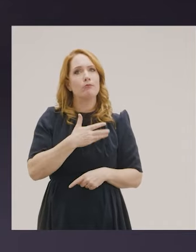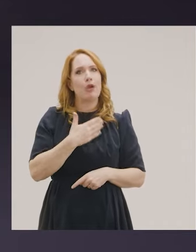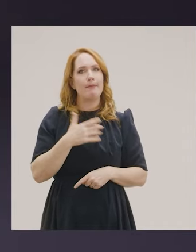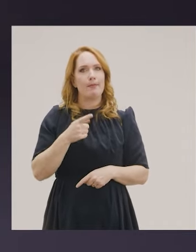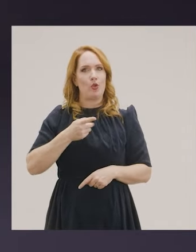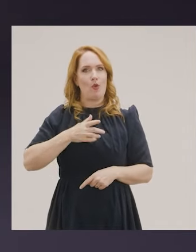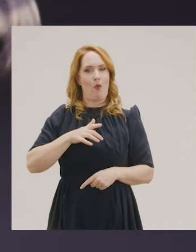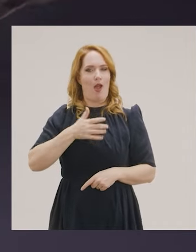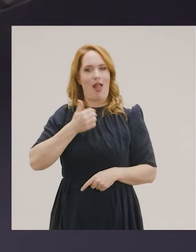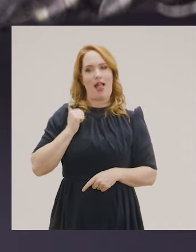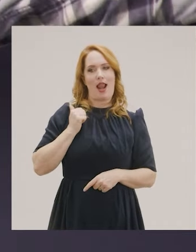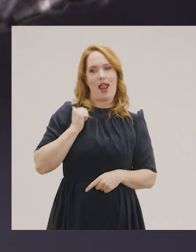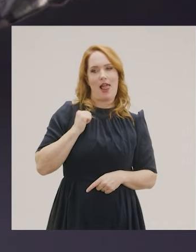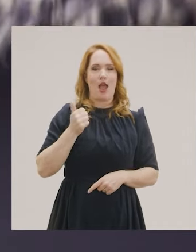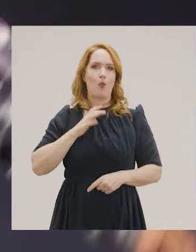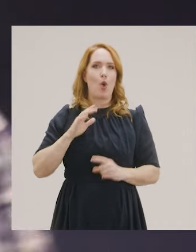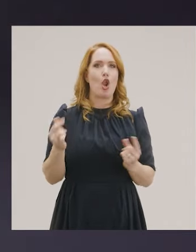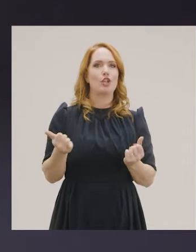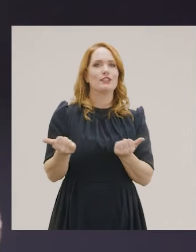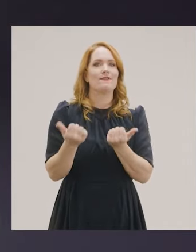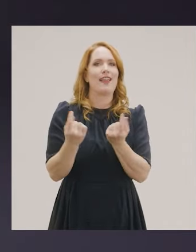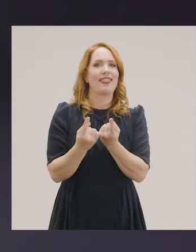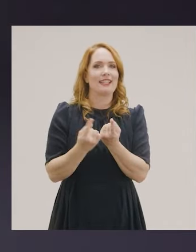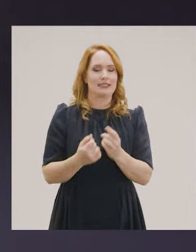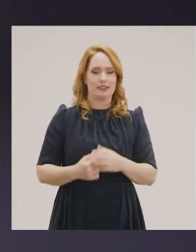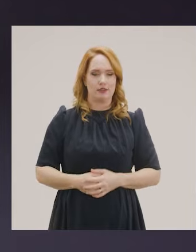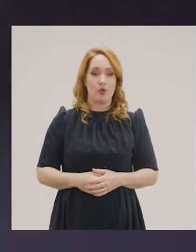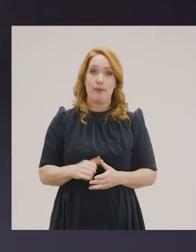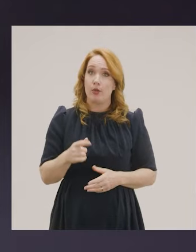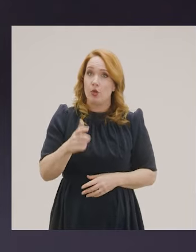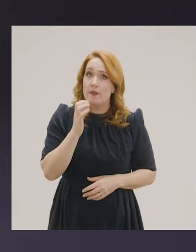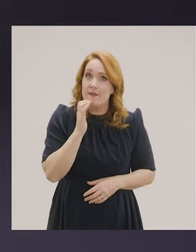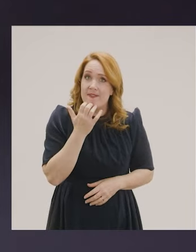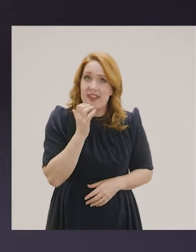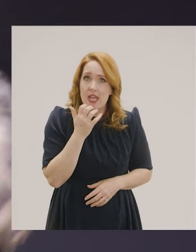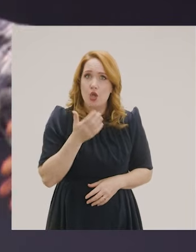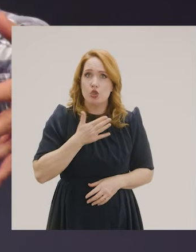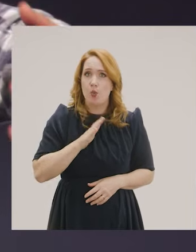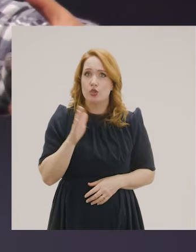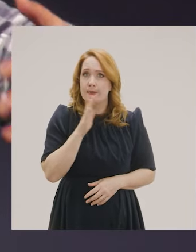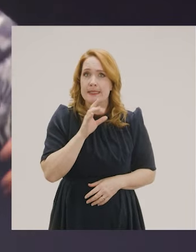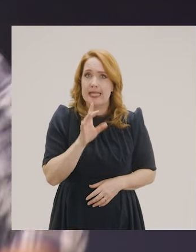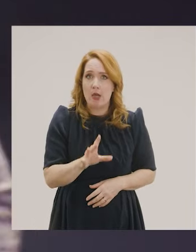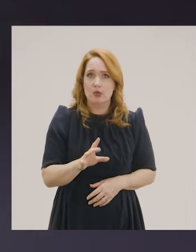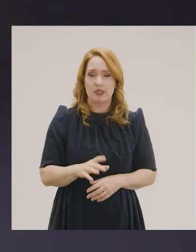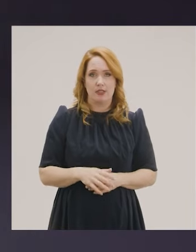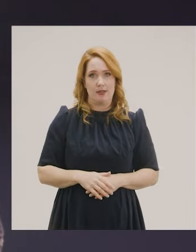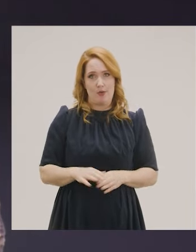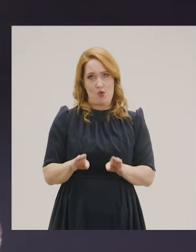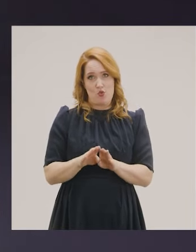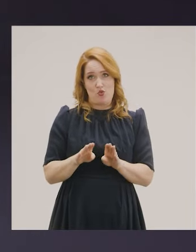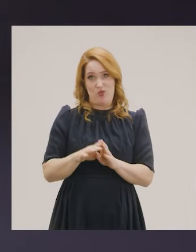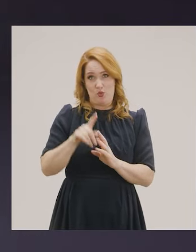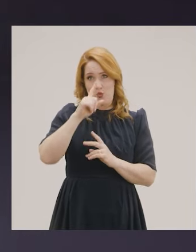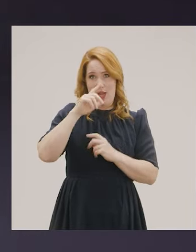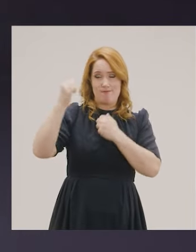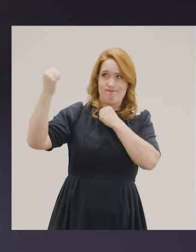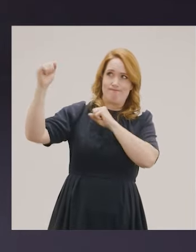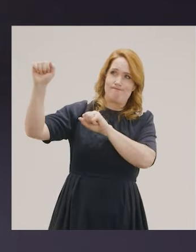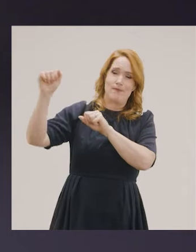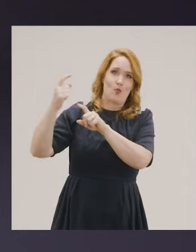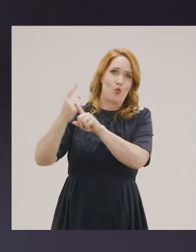thing that's saying, I love to have a lot of stuff. It can also be a fear thing. I'm scared of missing out. But